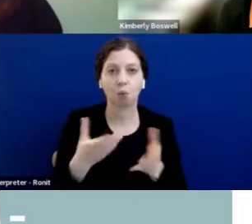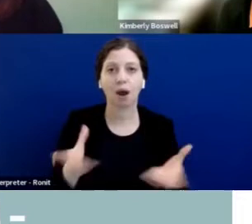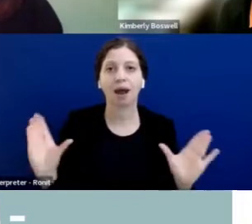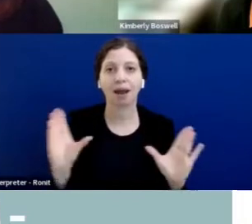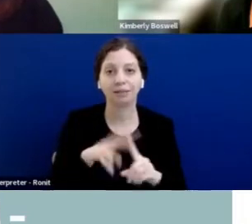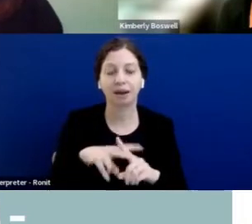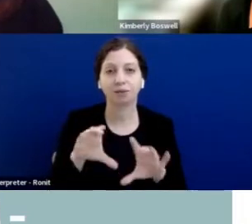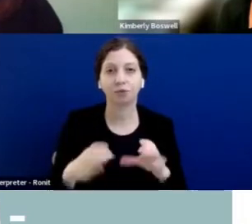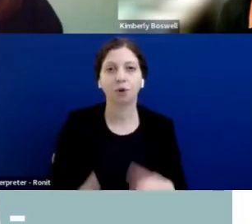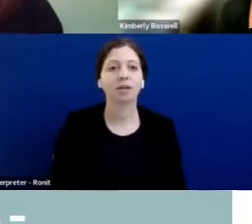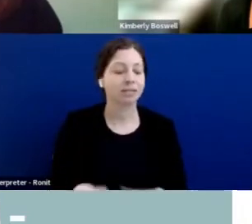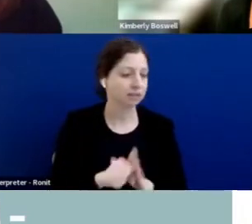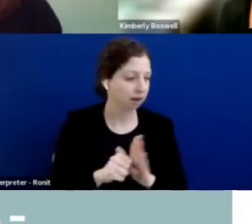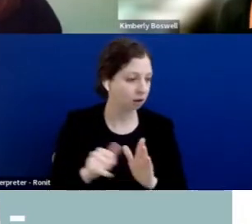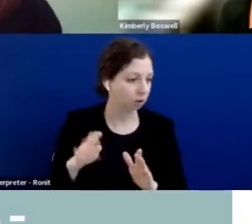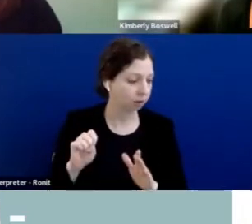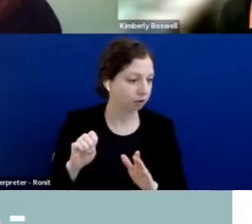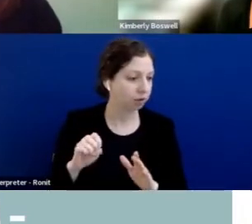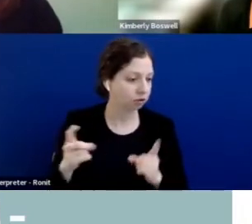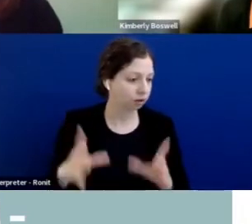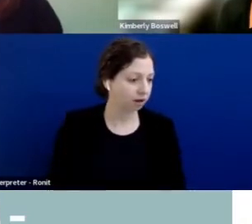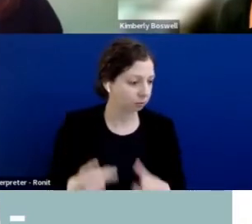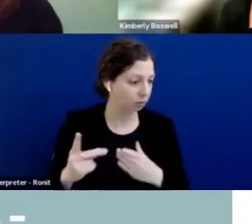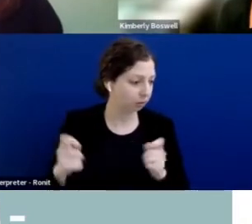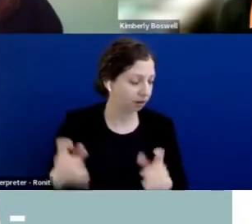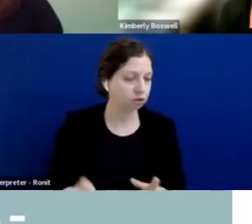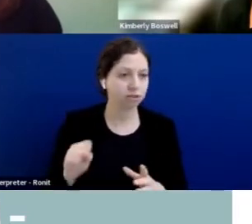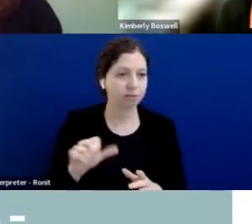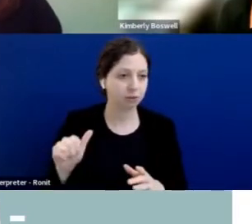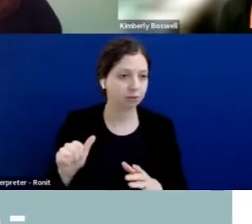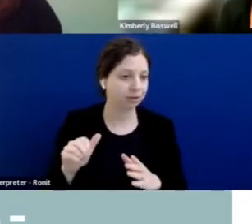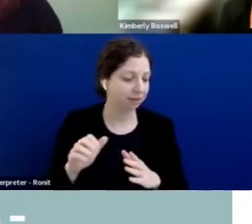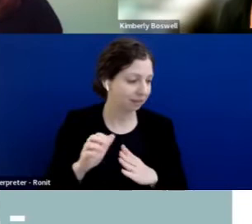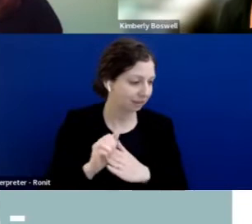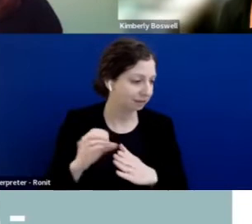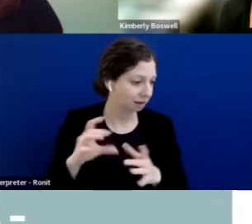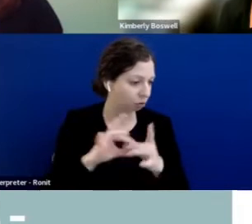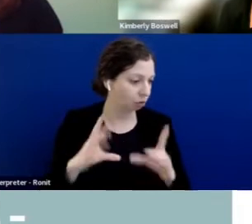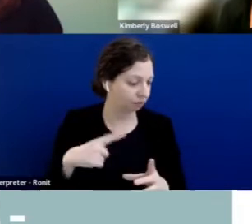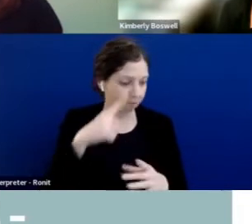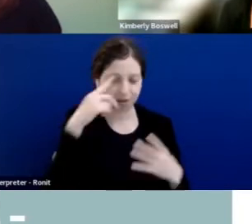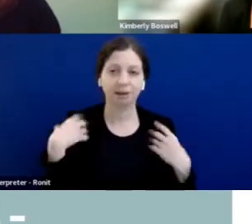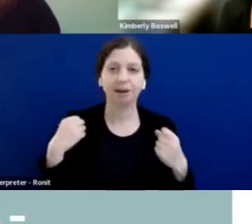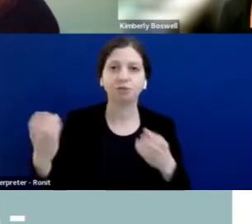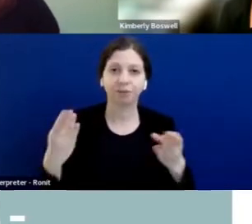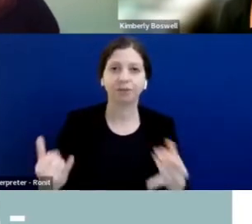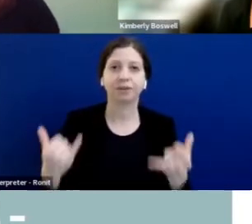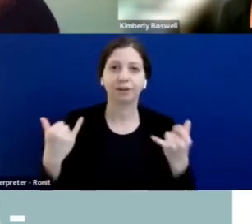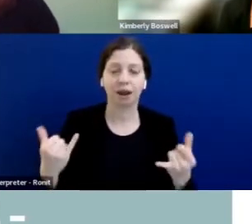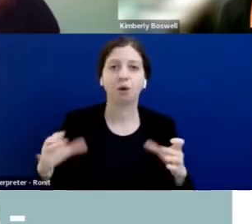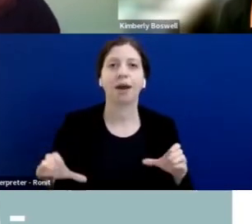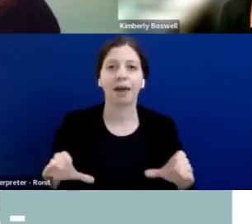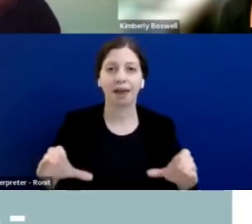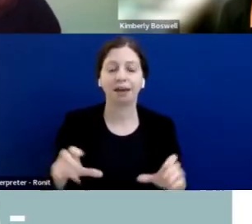state opioid director, program manager of substance use, and also the coordinator of mental health services are now active task